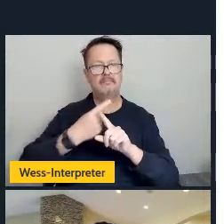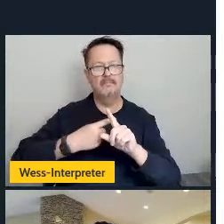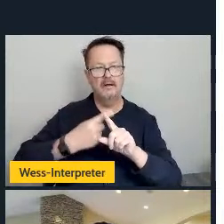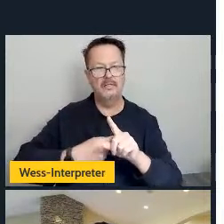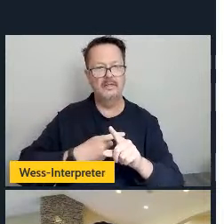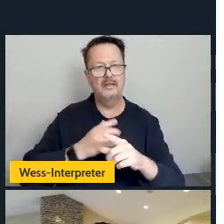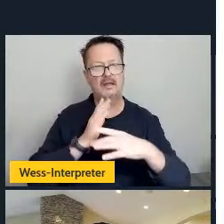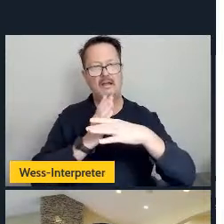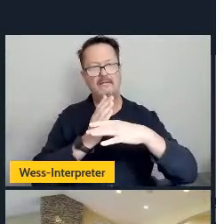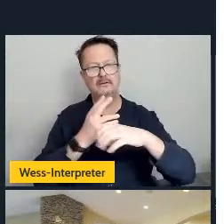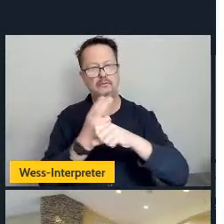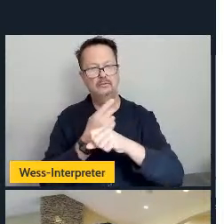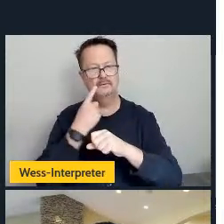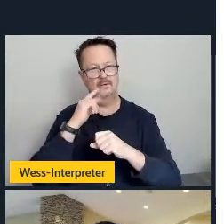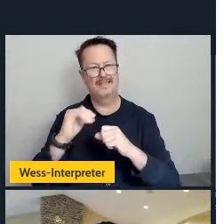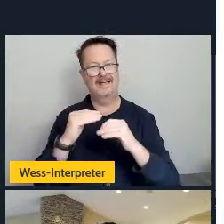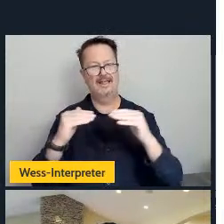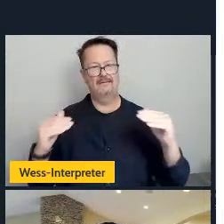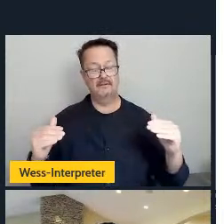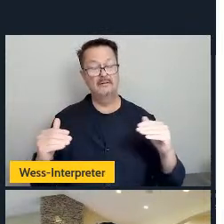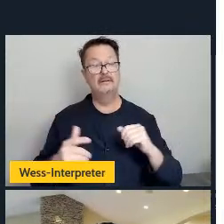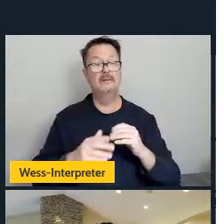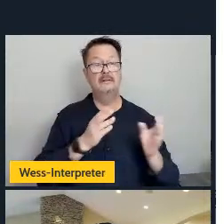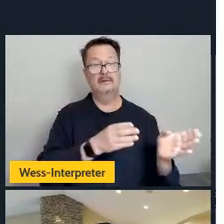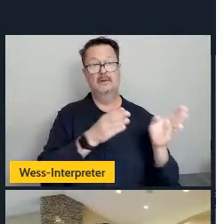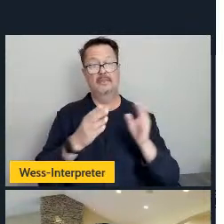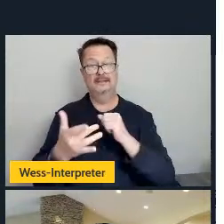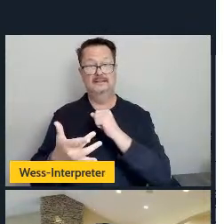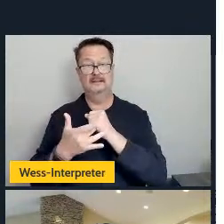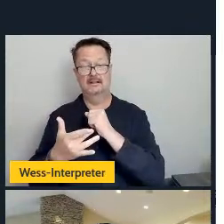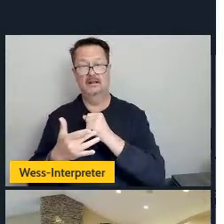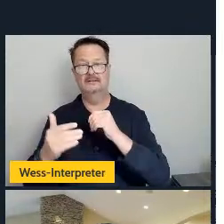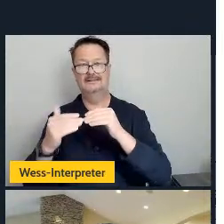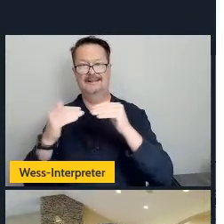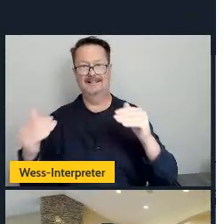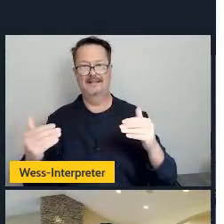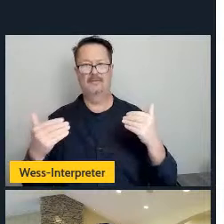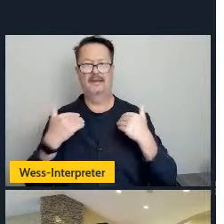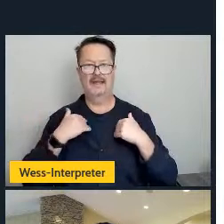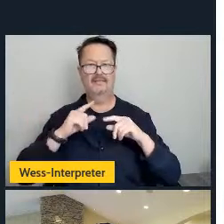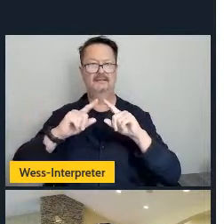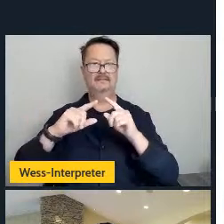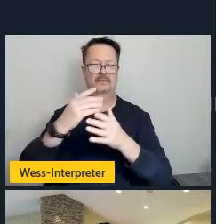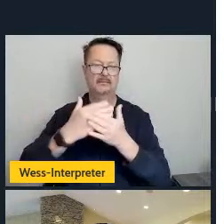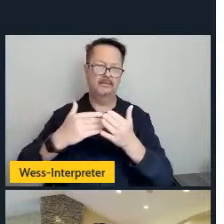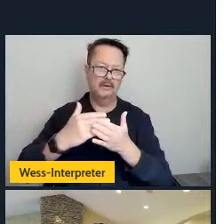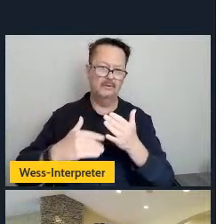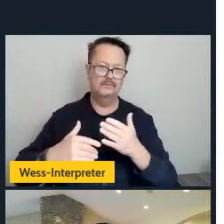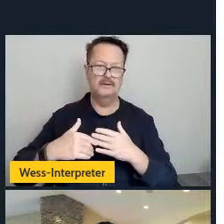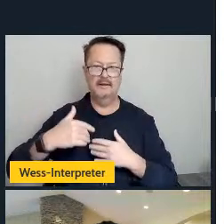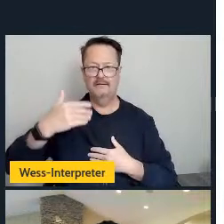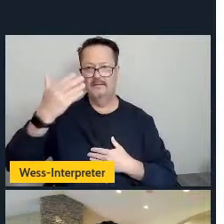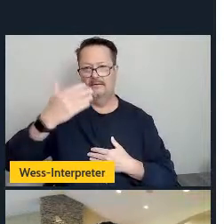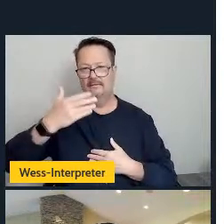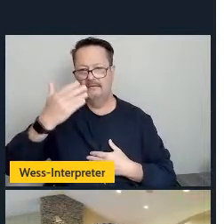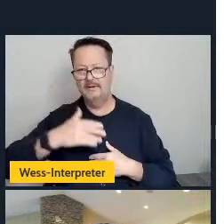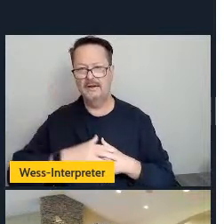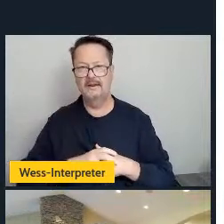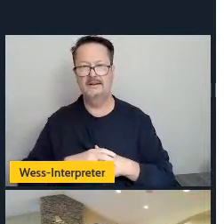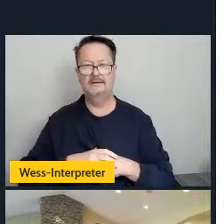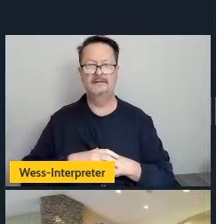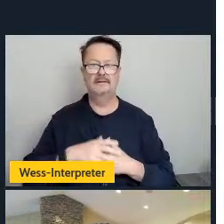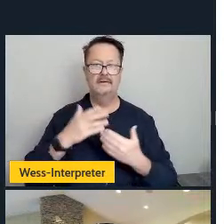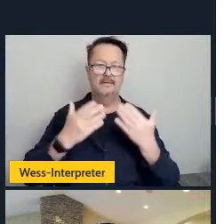level. Now, on the technology level, we have all of those different components, like front end, back end, maybe